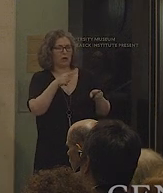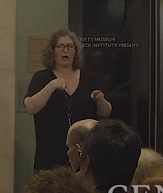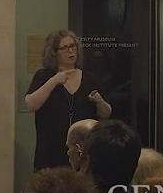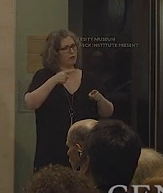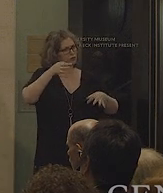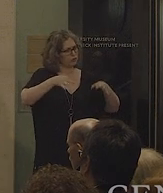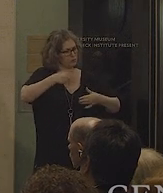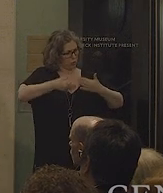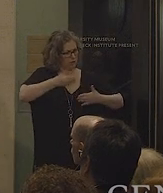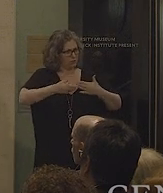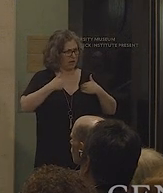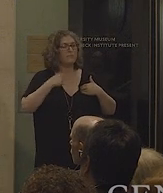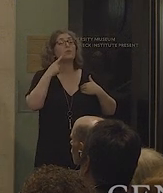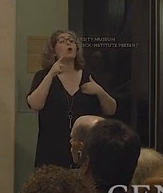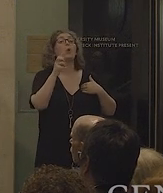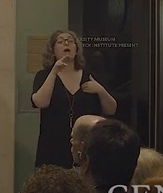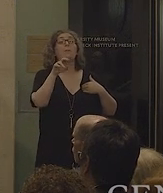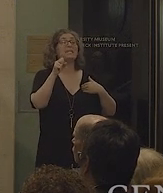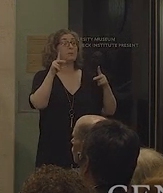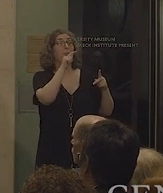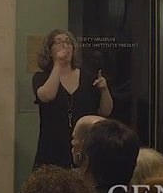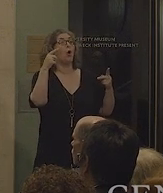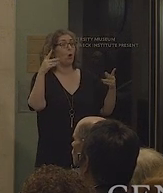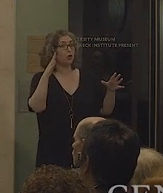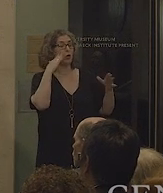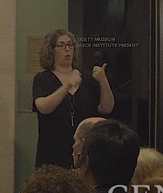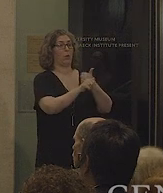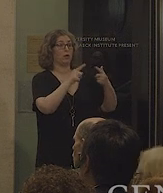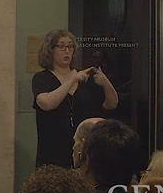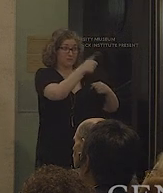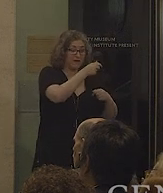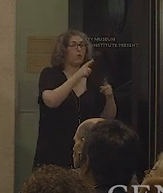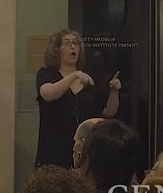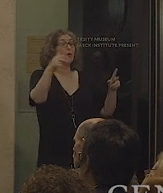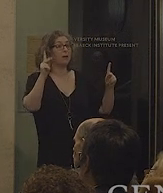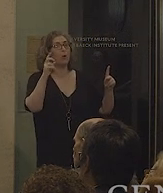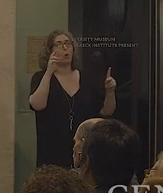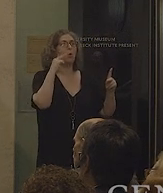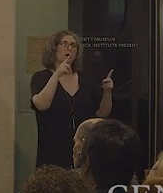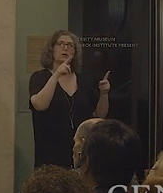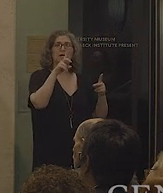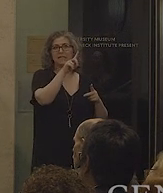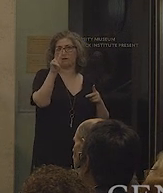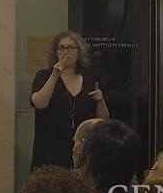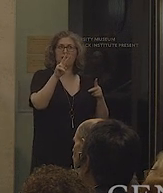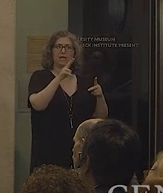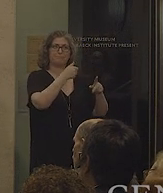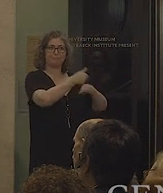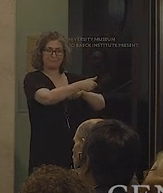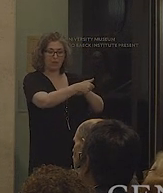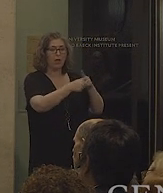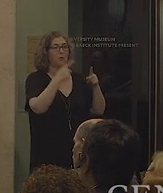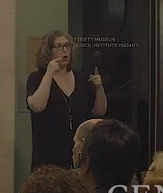process involved, weapons from those who are a known threat to themselves or someone else or a certified domestic abuser, because they've already